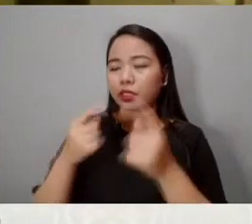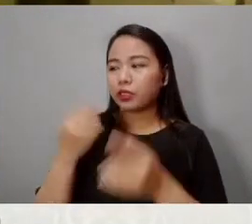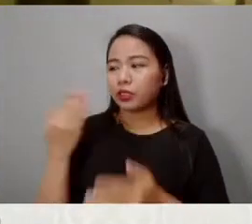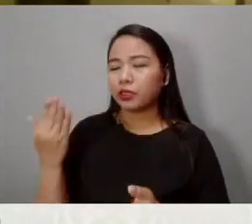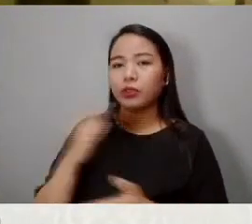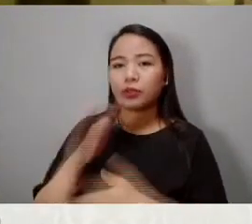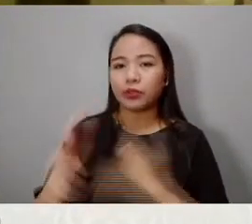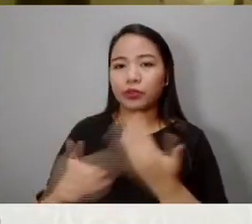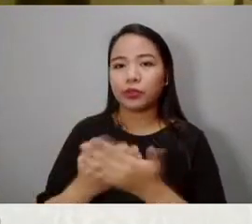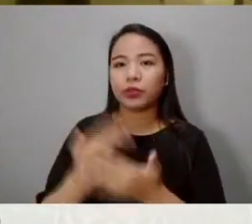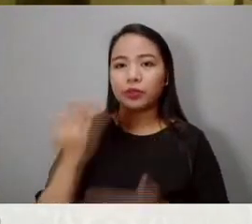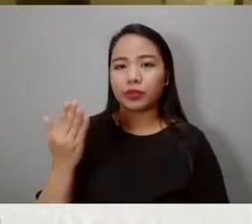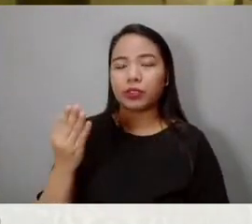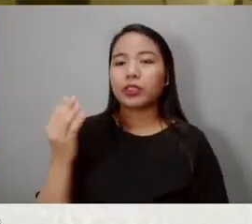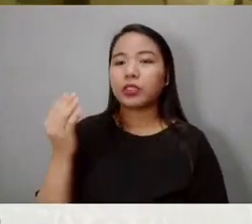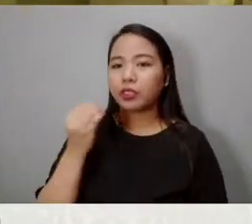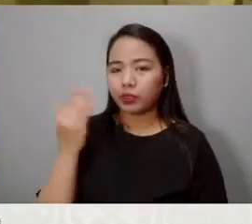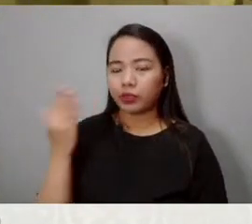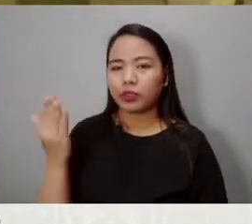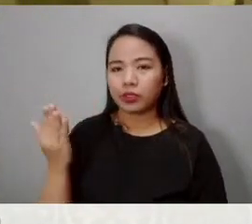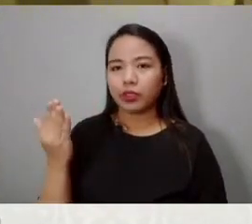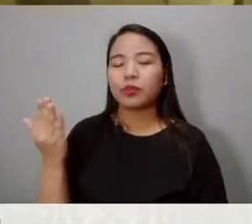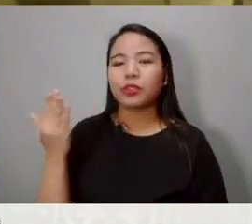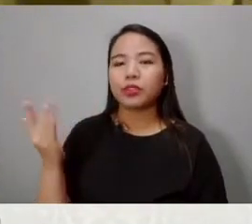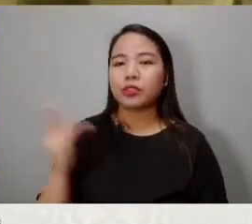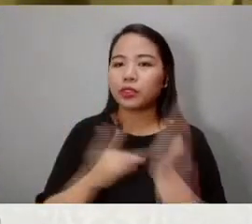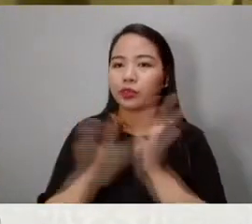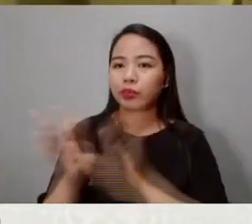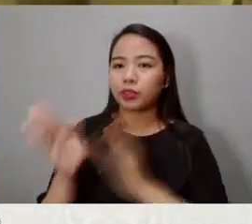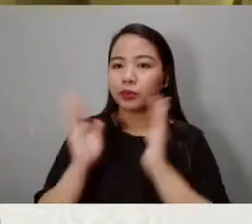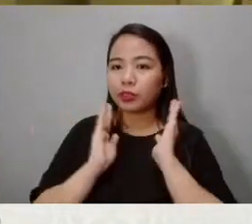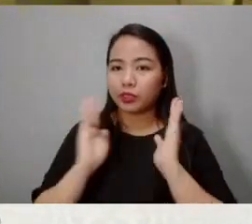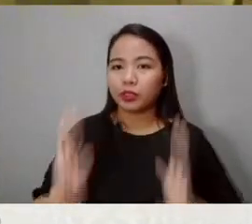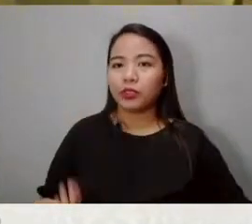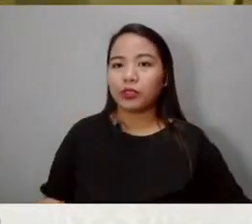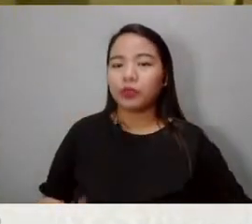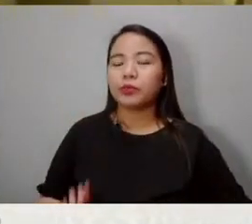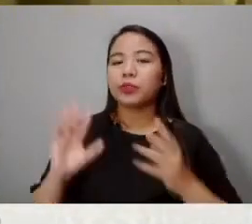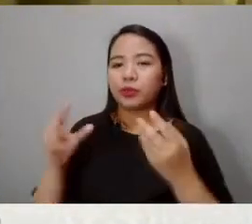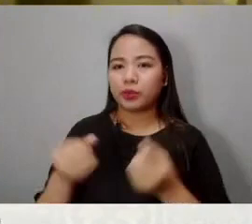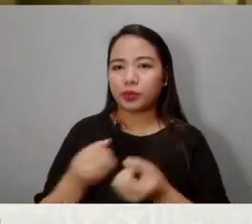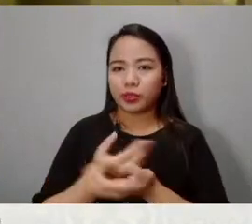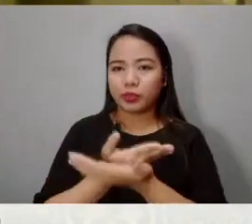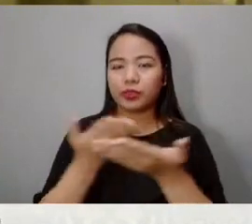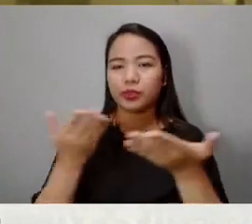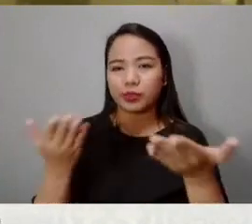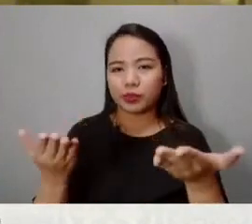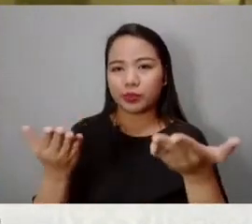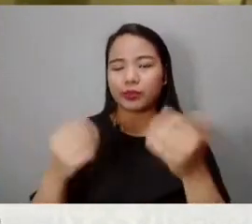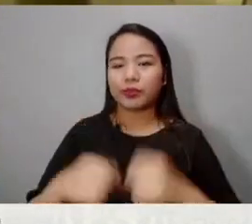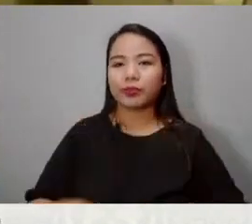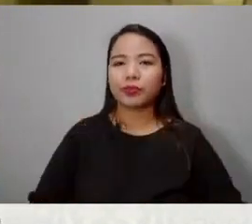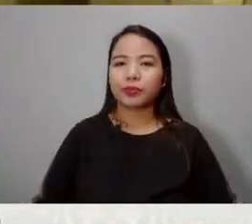you, and eat of it, for this is my body, which will be given up for you."